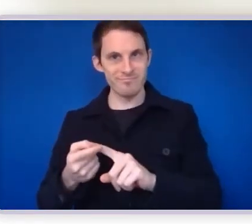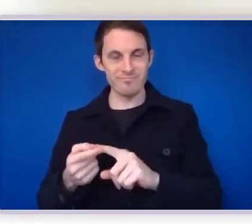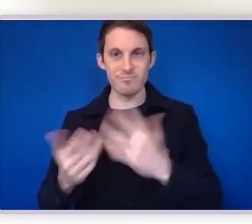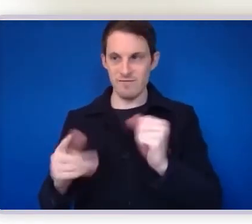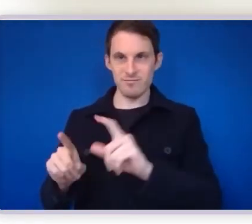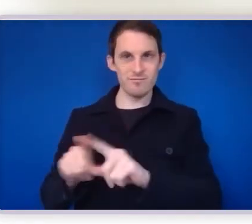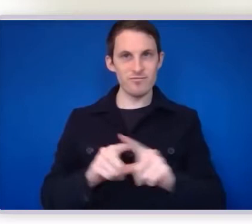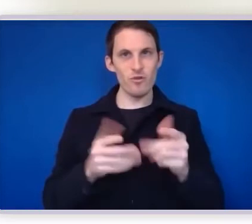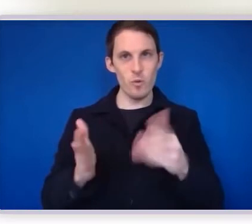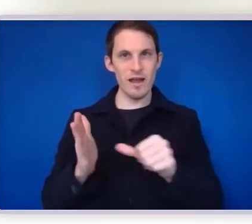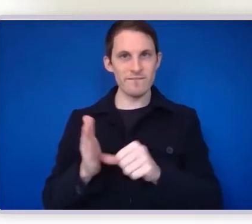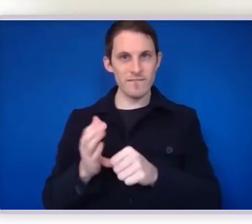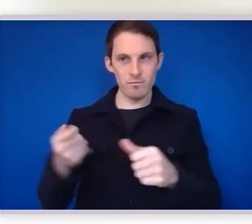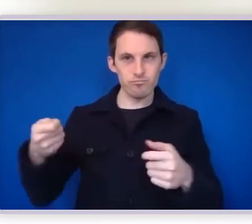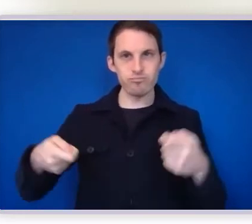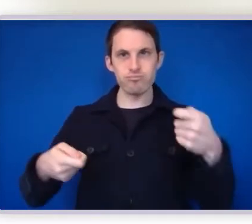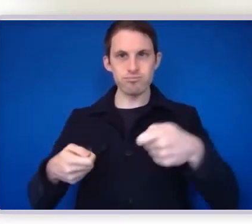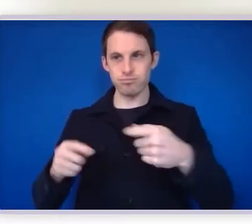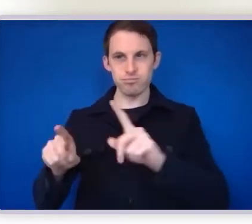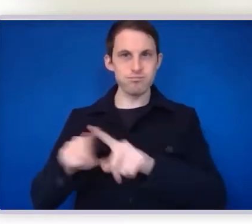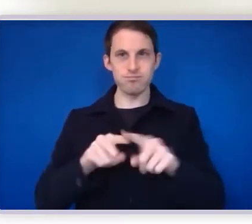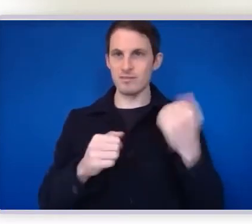those levels of government are all covered.